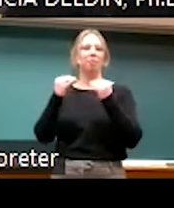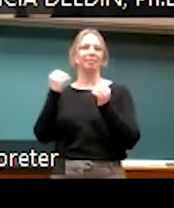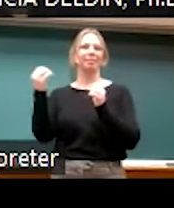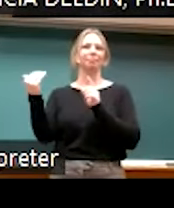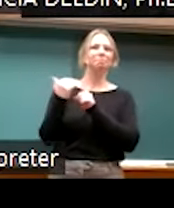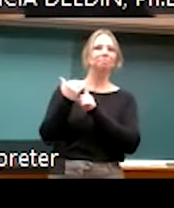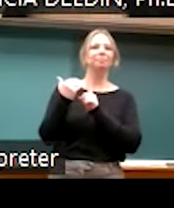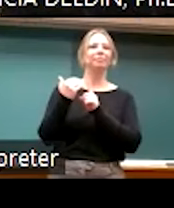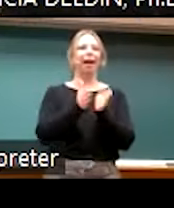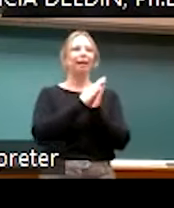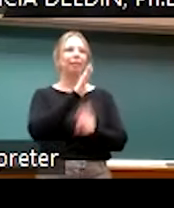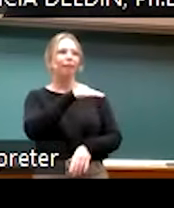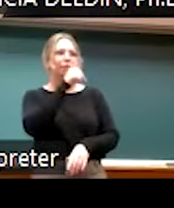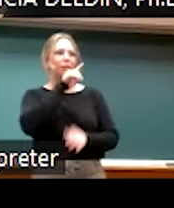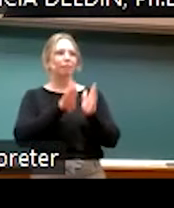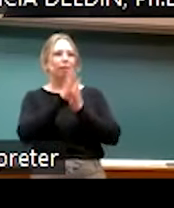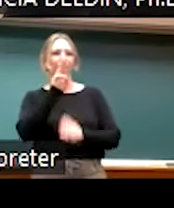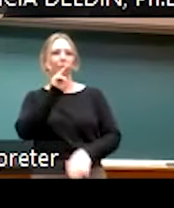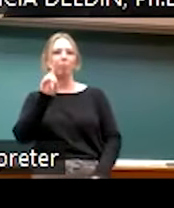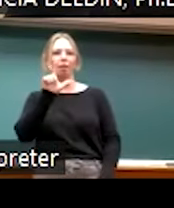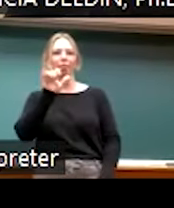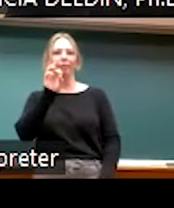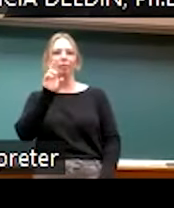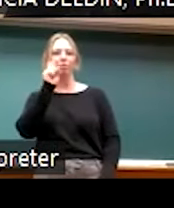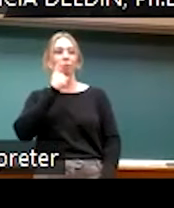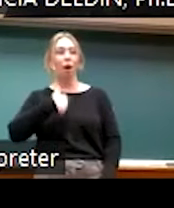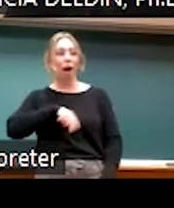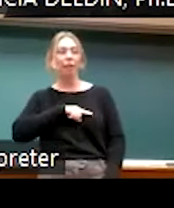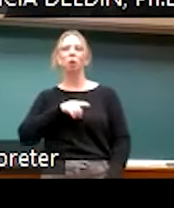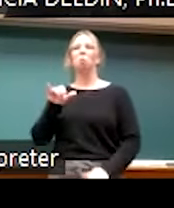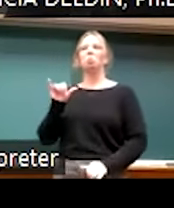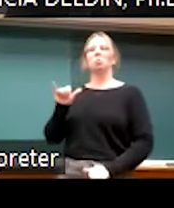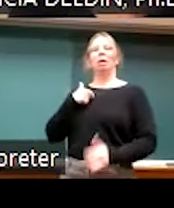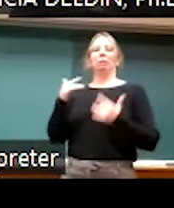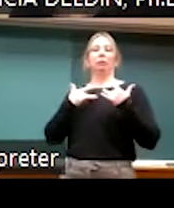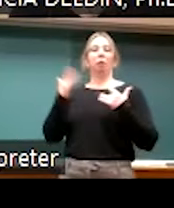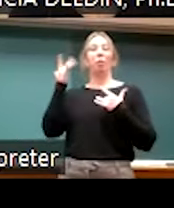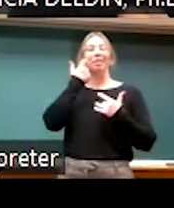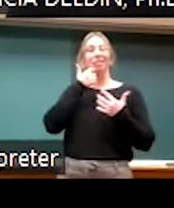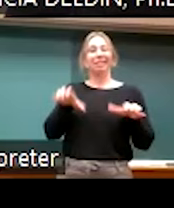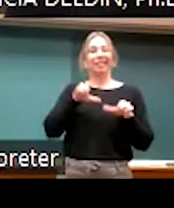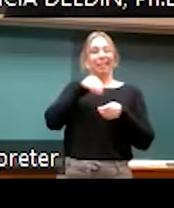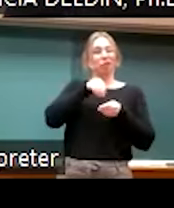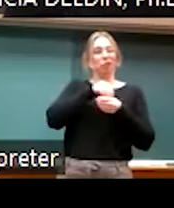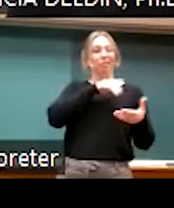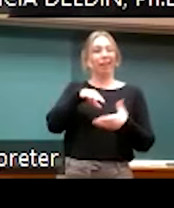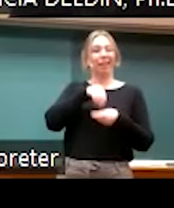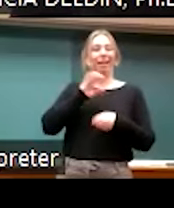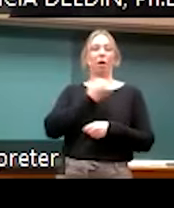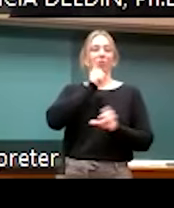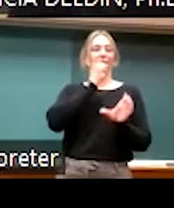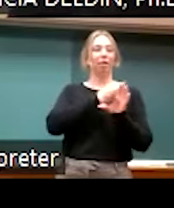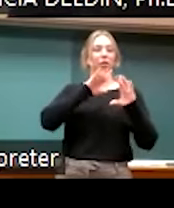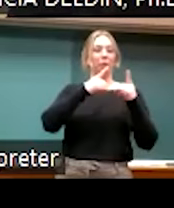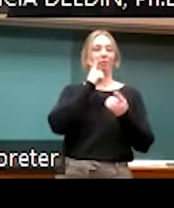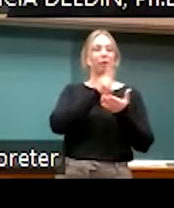mood lifters for us? And I was very concerned because we had just done an internal study at the University of Michigan in our psychology department, and the vast majority